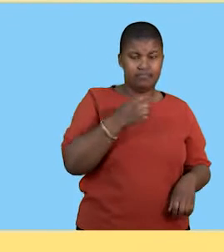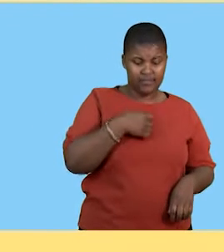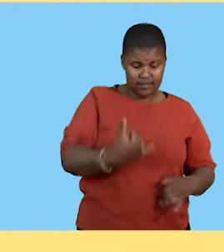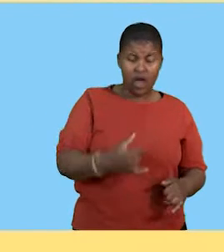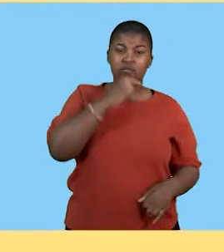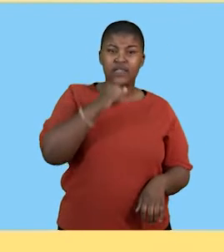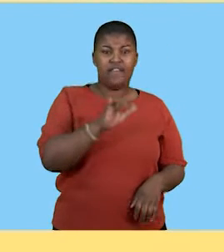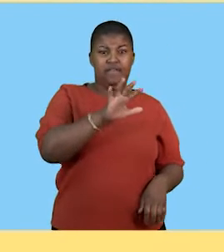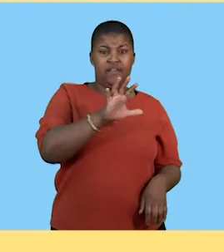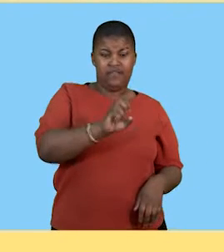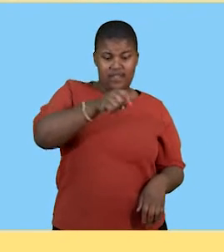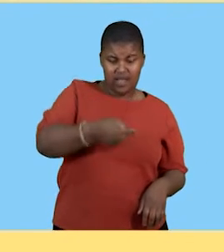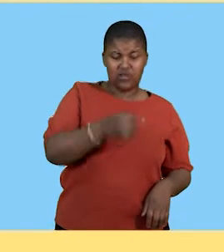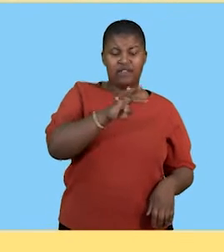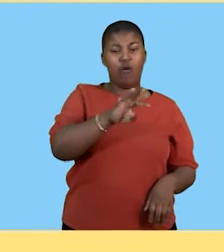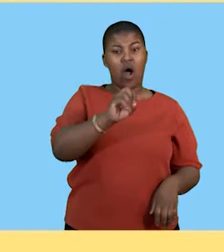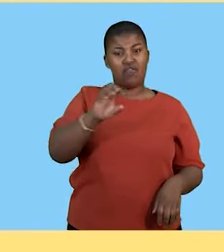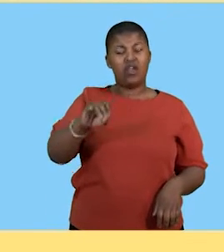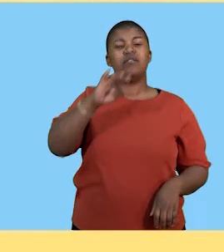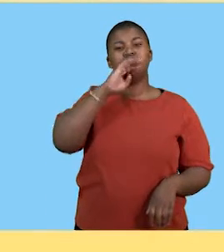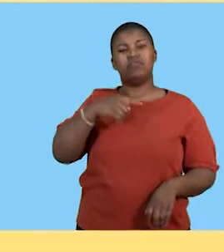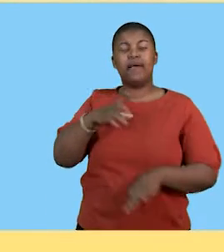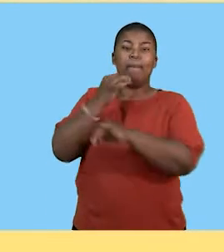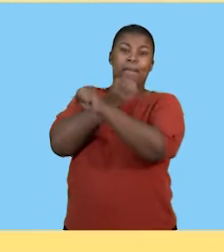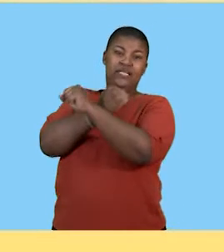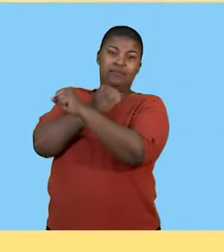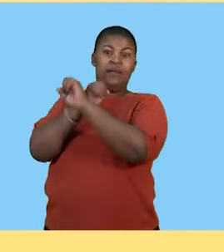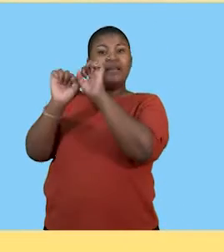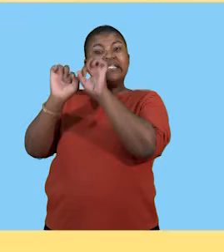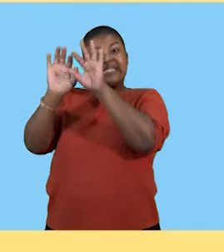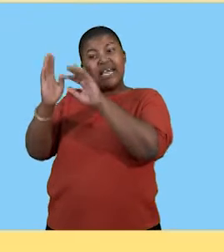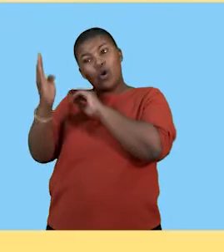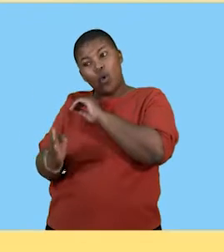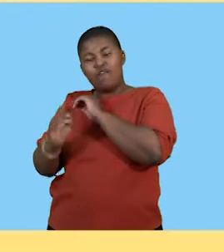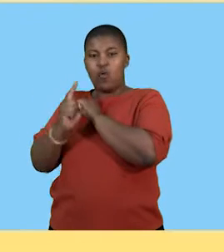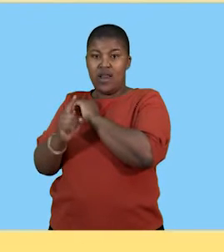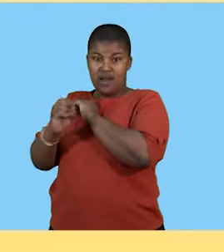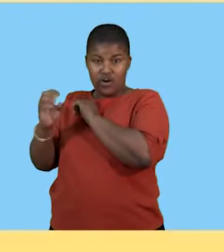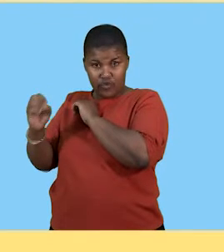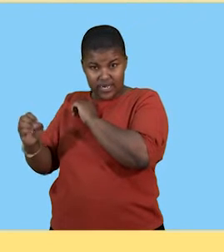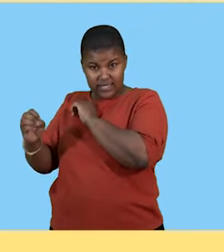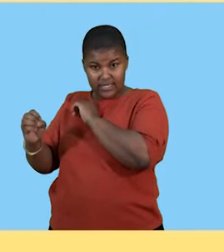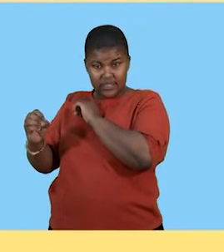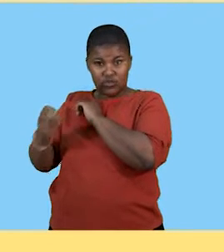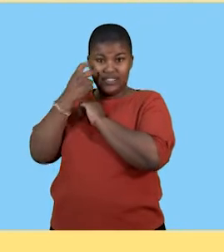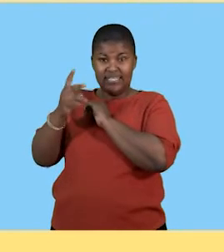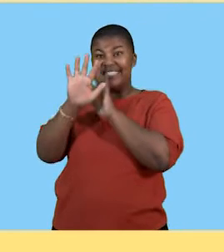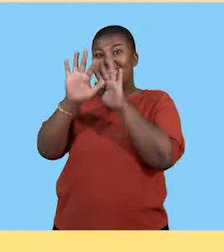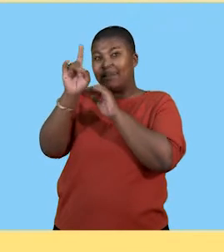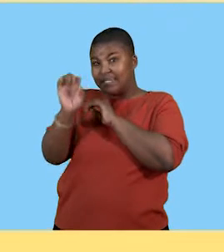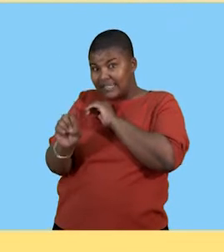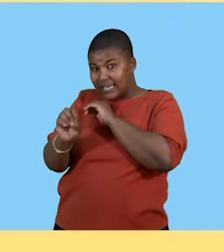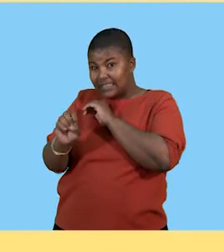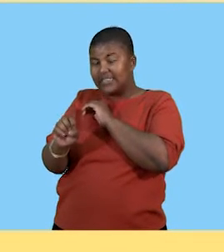have my 50,400. And I'll say multiplied by 10 over 100, that is